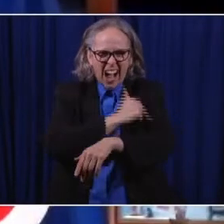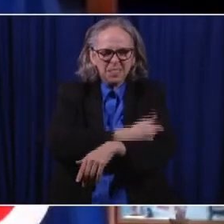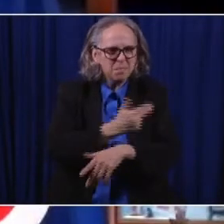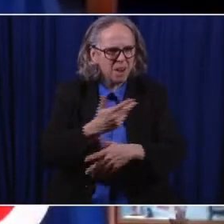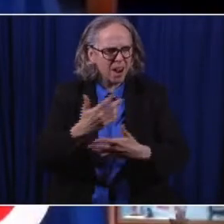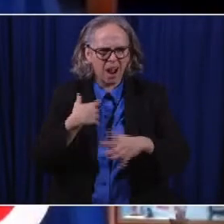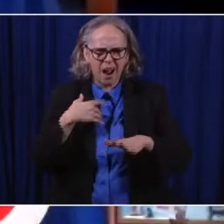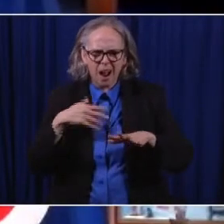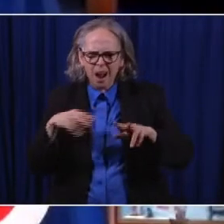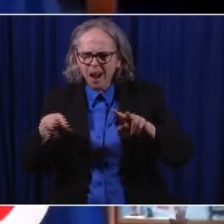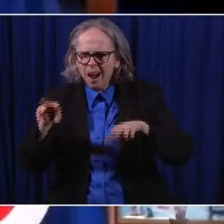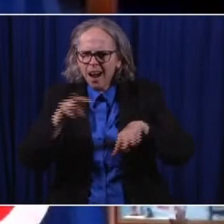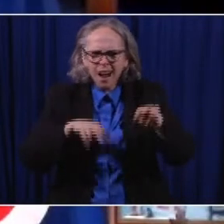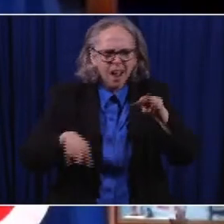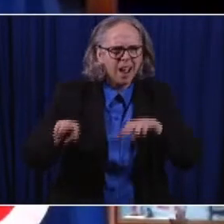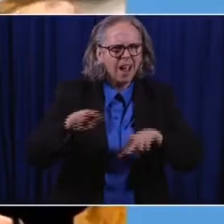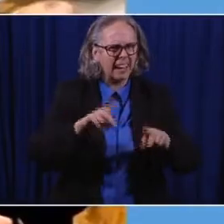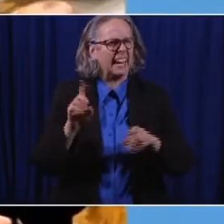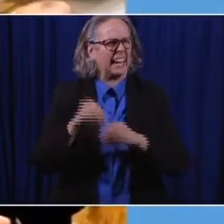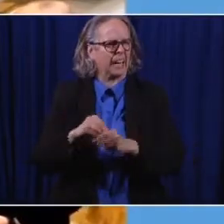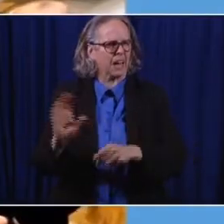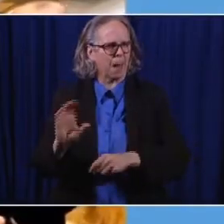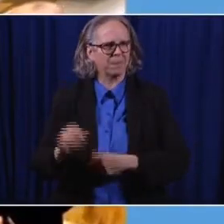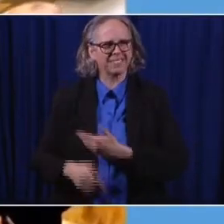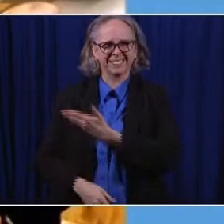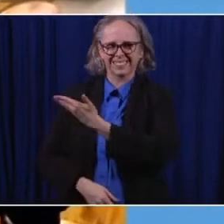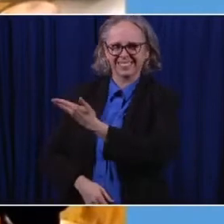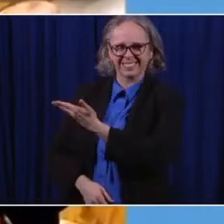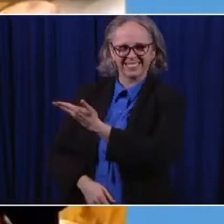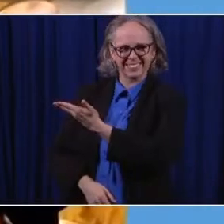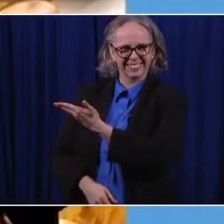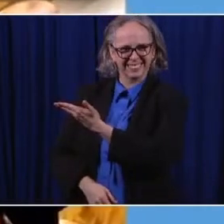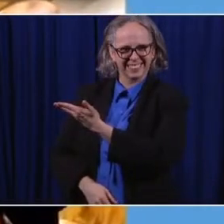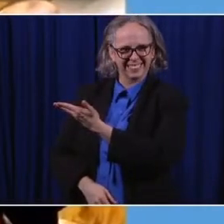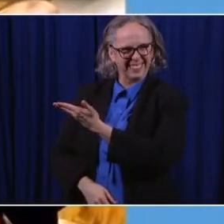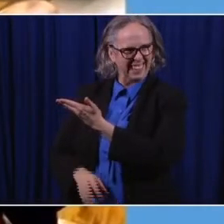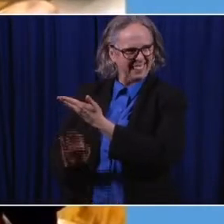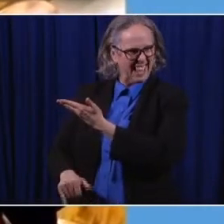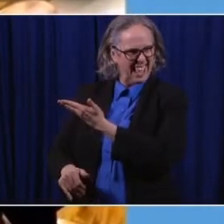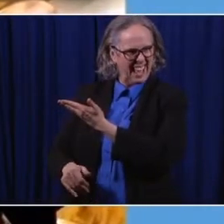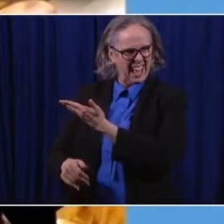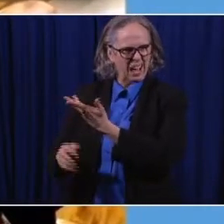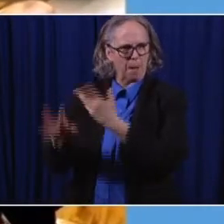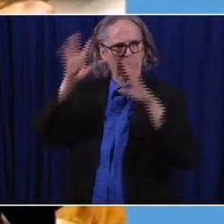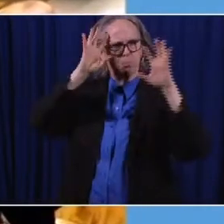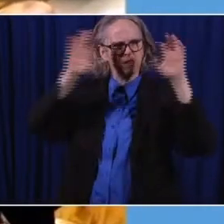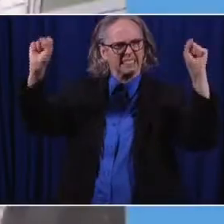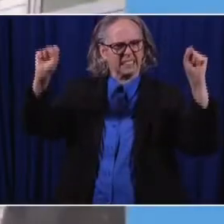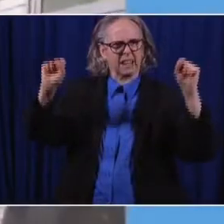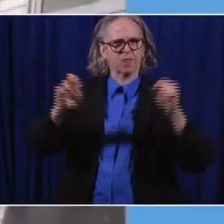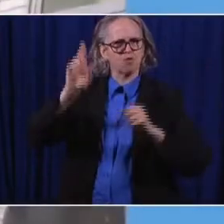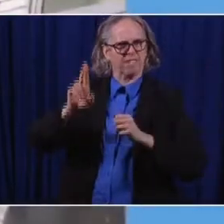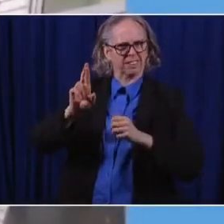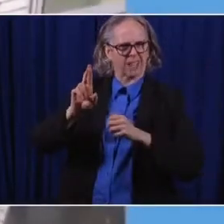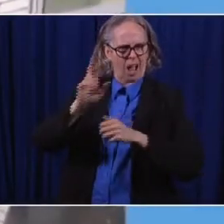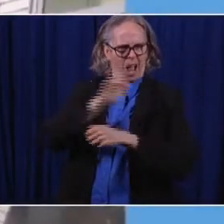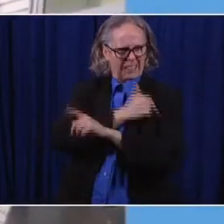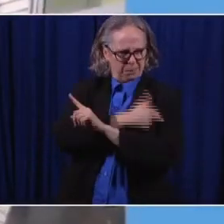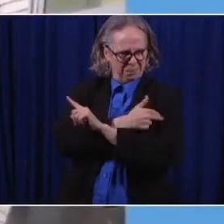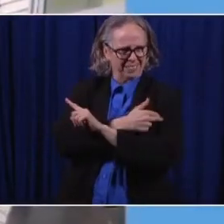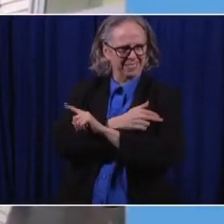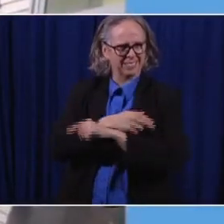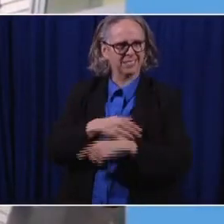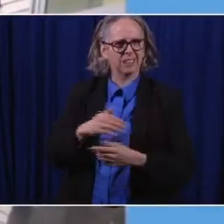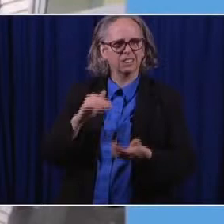in Columbus. You see me there with the president of Riverside, Rob Sirsick, and then